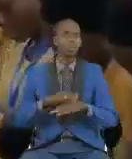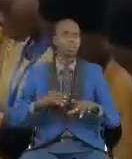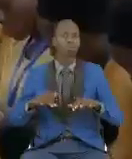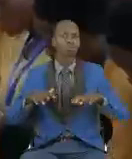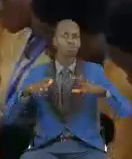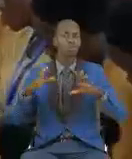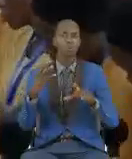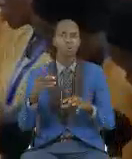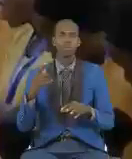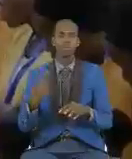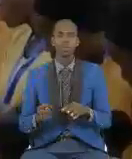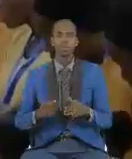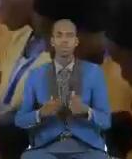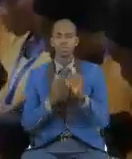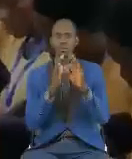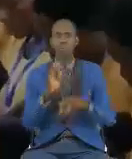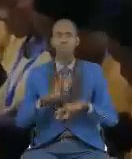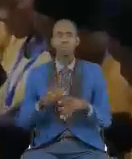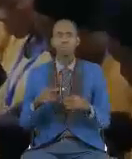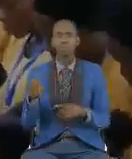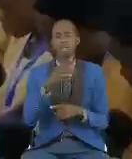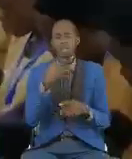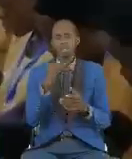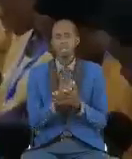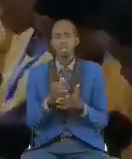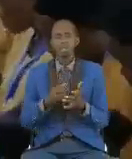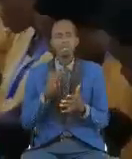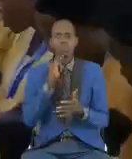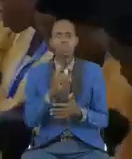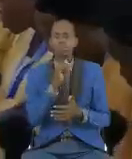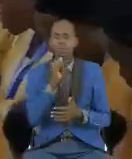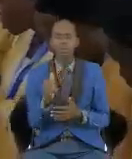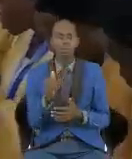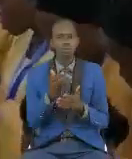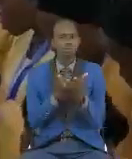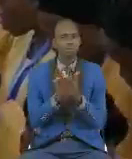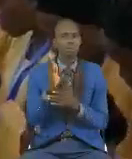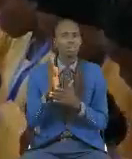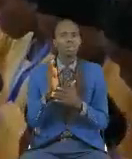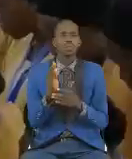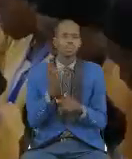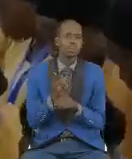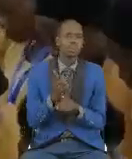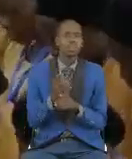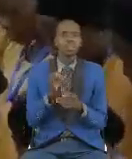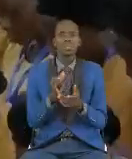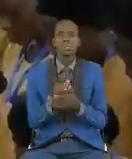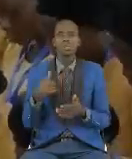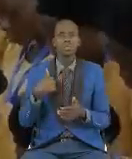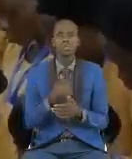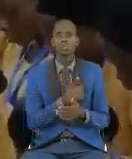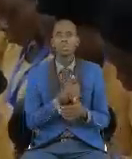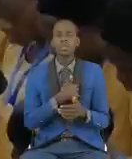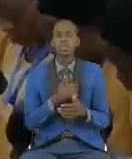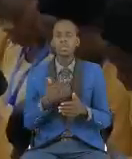unto them and said, it is not reason, it is not reasonable that we should leave the word of